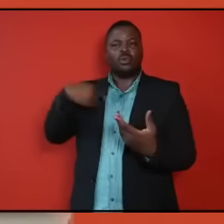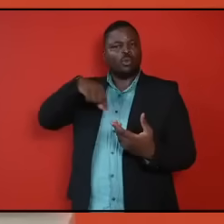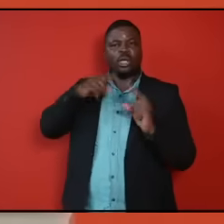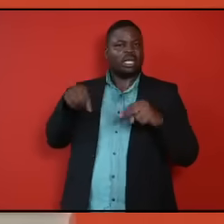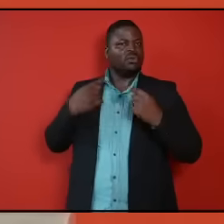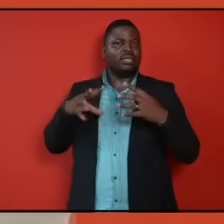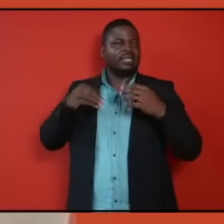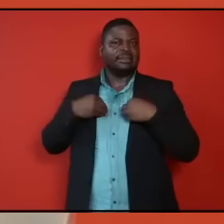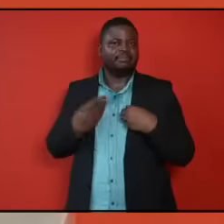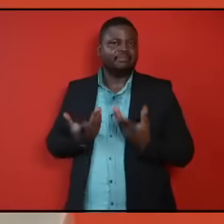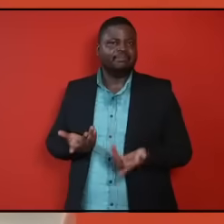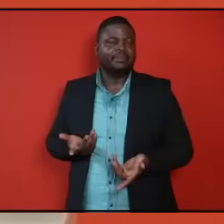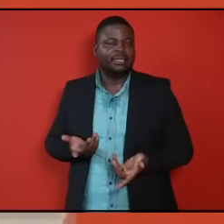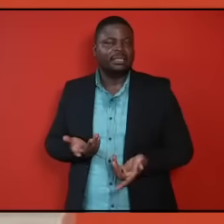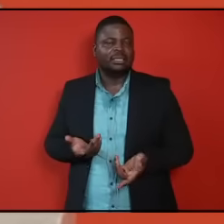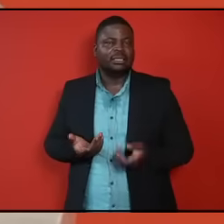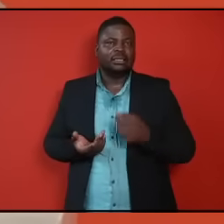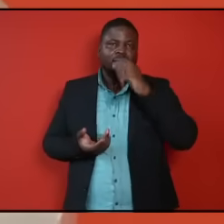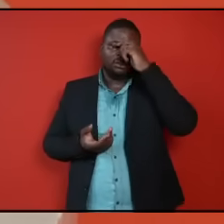you do that,